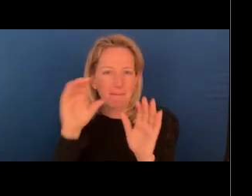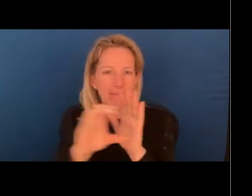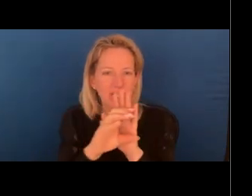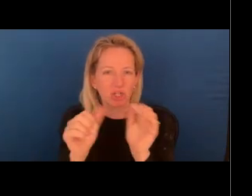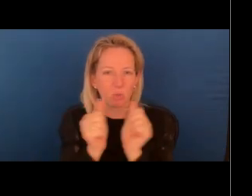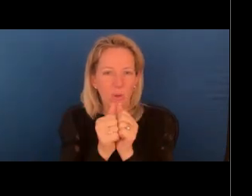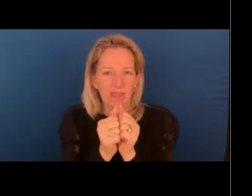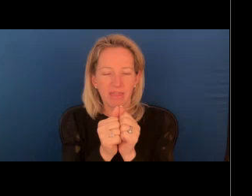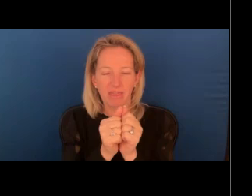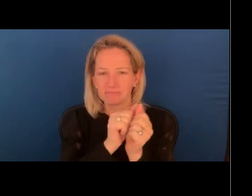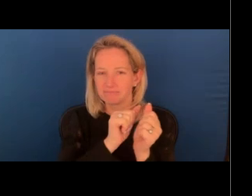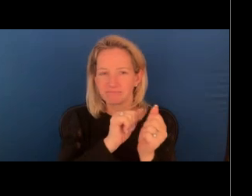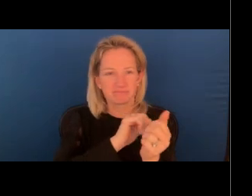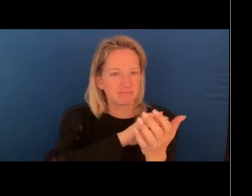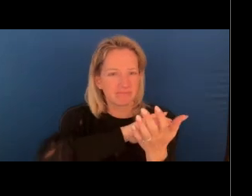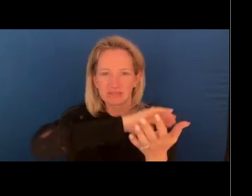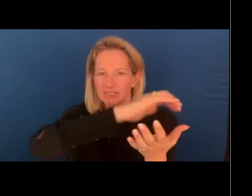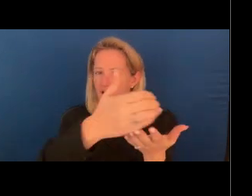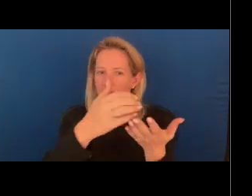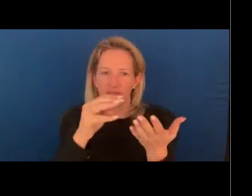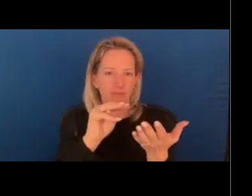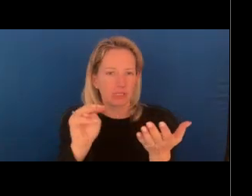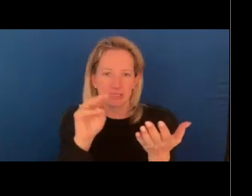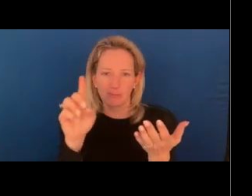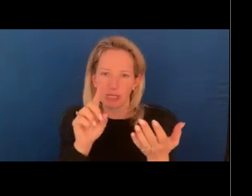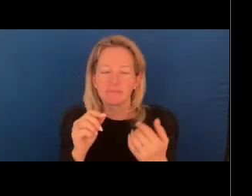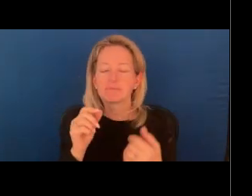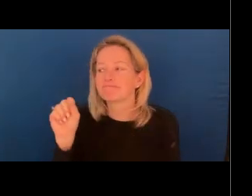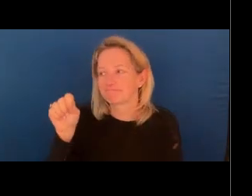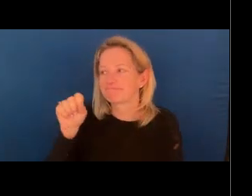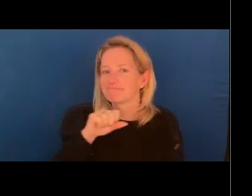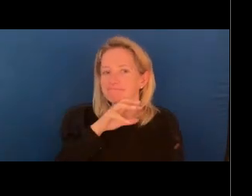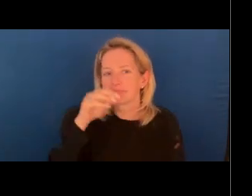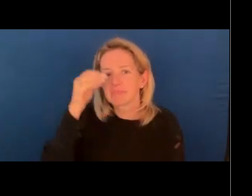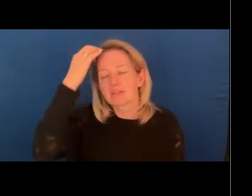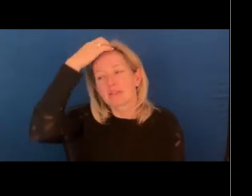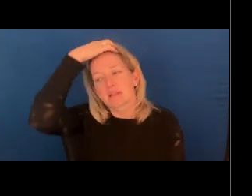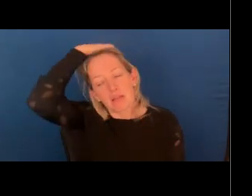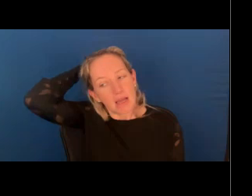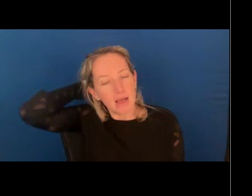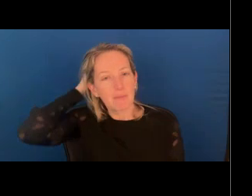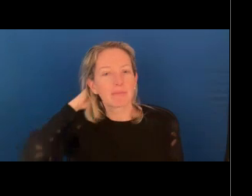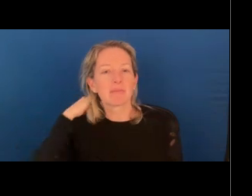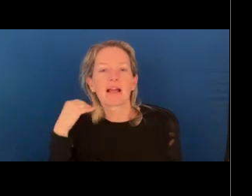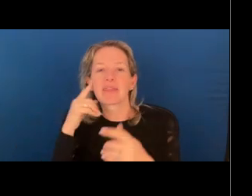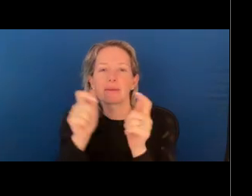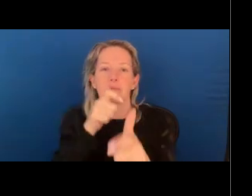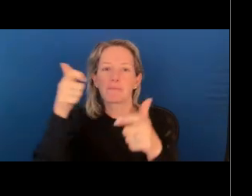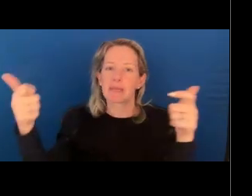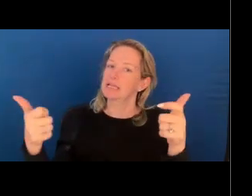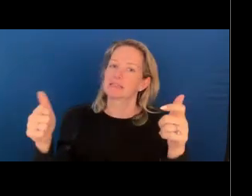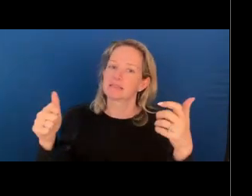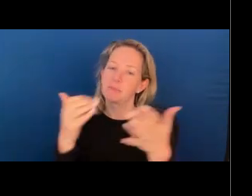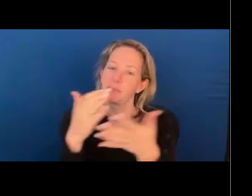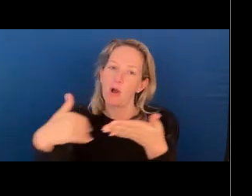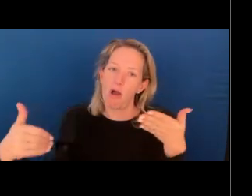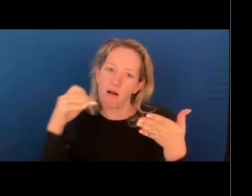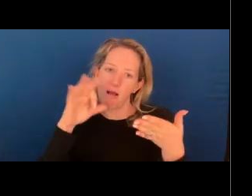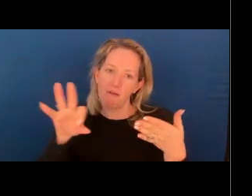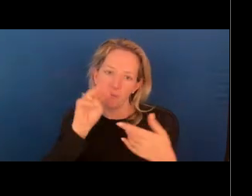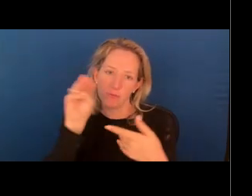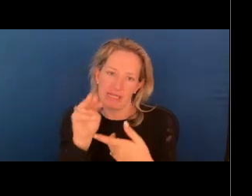on the slides. Yeah, so the biggest component, or I guess as far as marine debris removal is concerned, is the